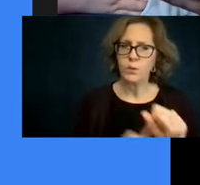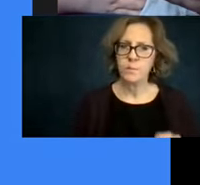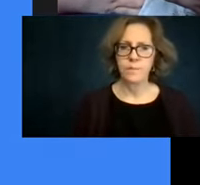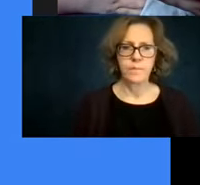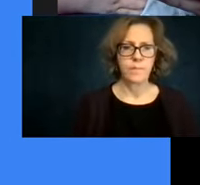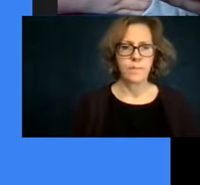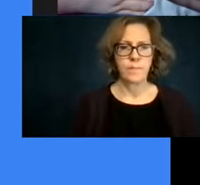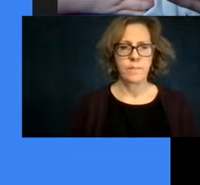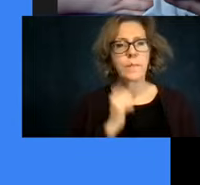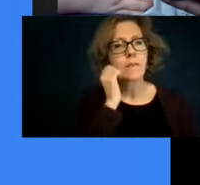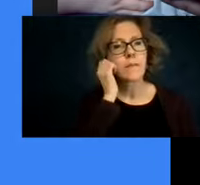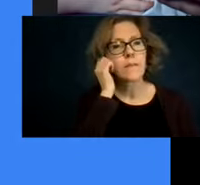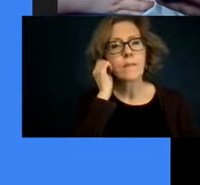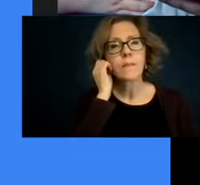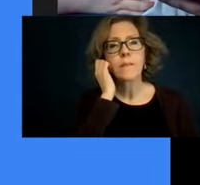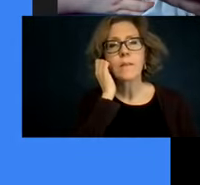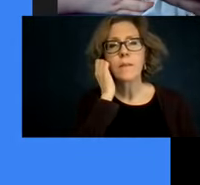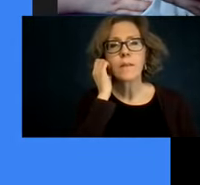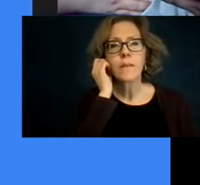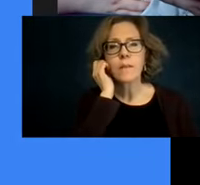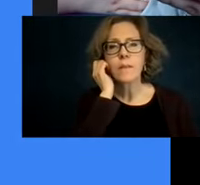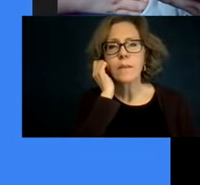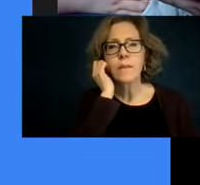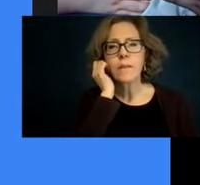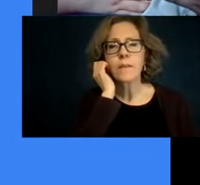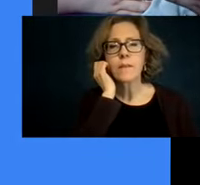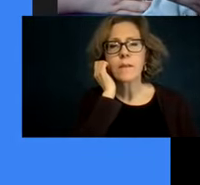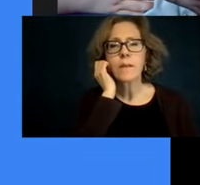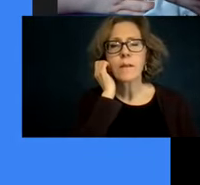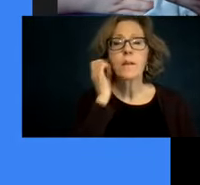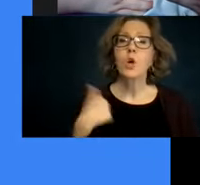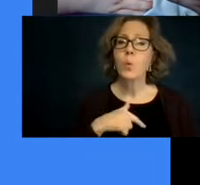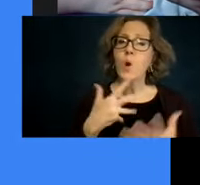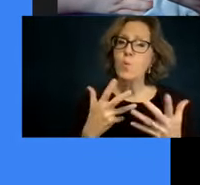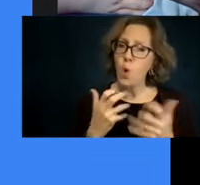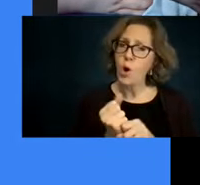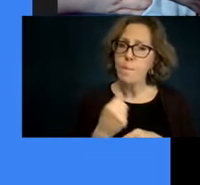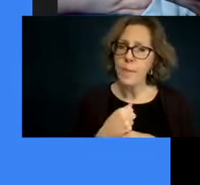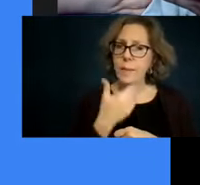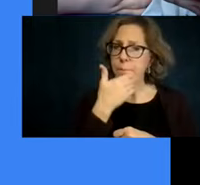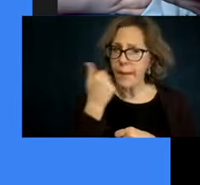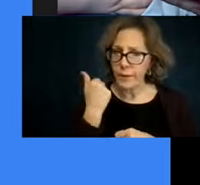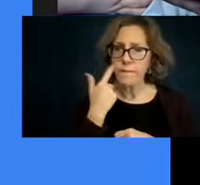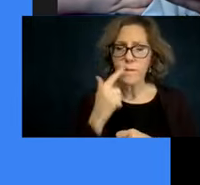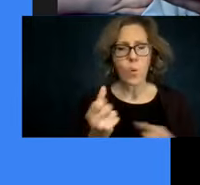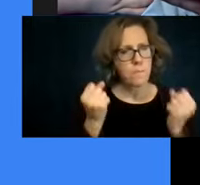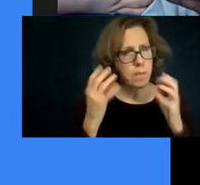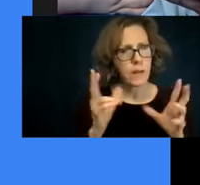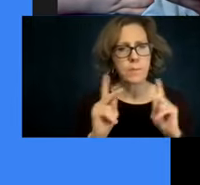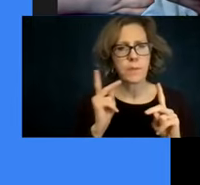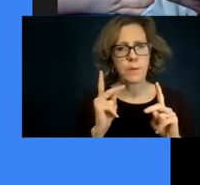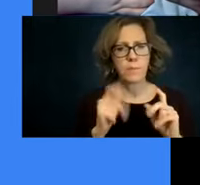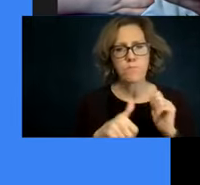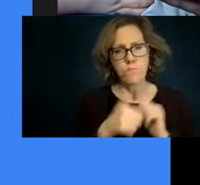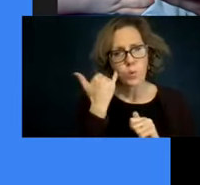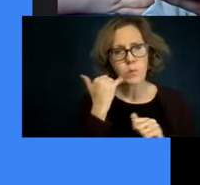Making real lasting change, we want to make things better for as many people as possible.